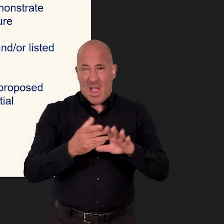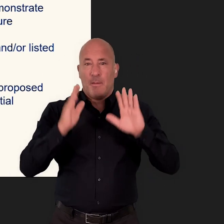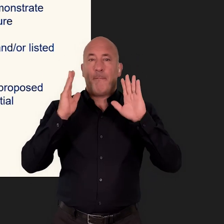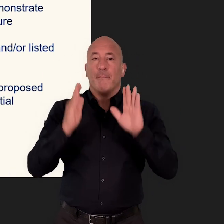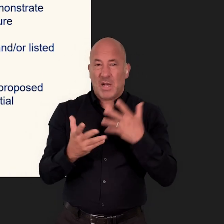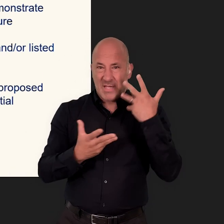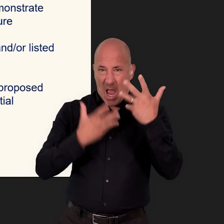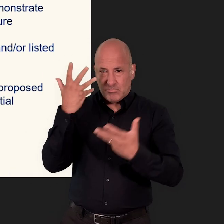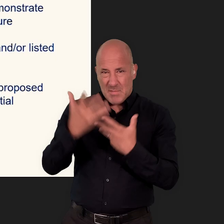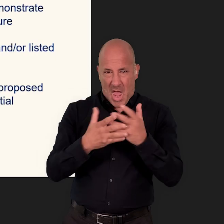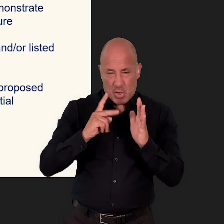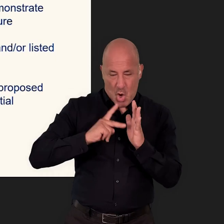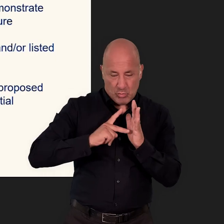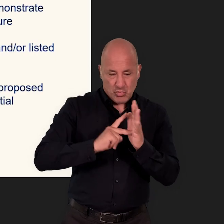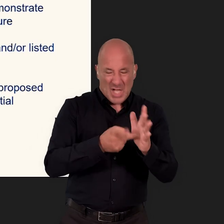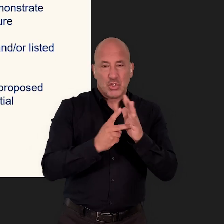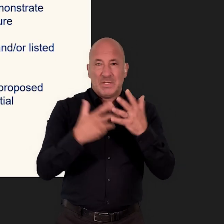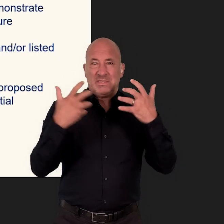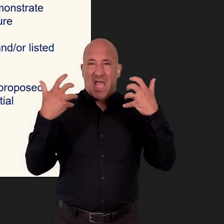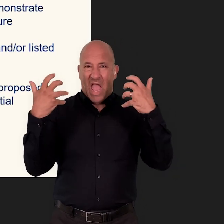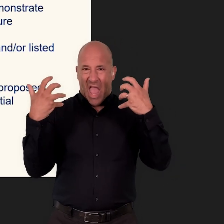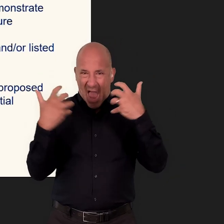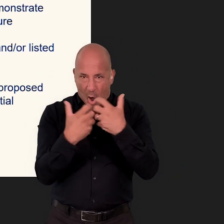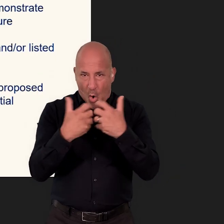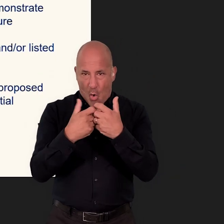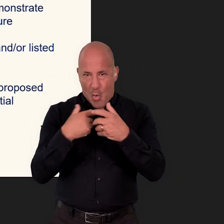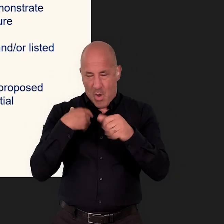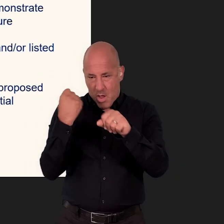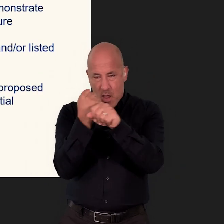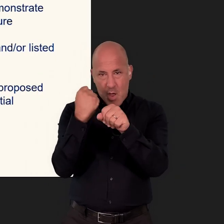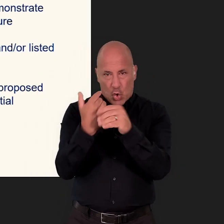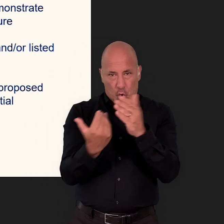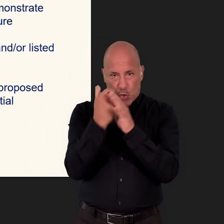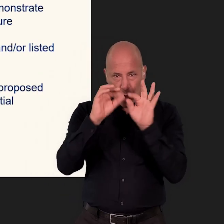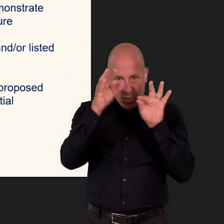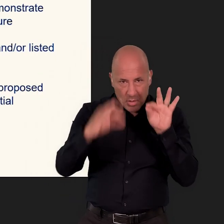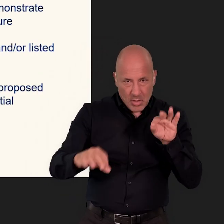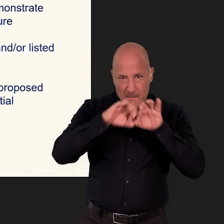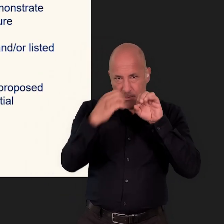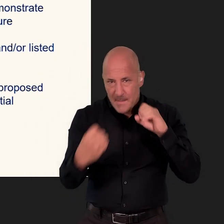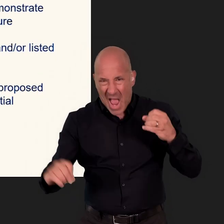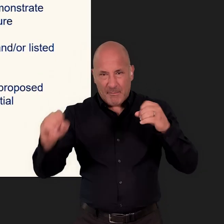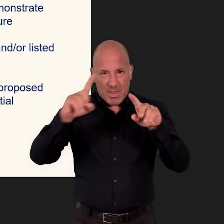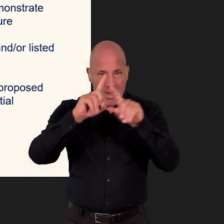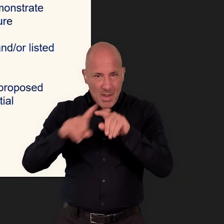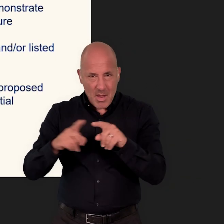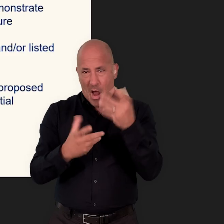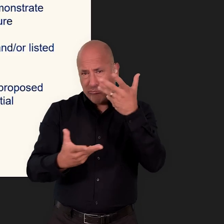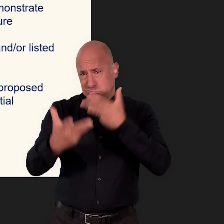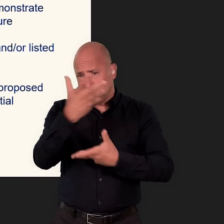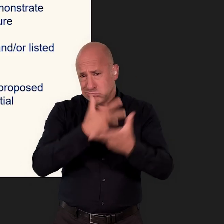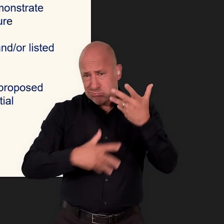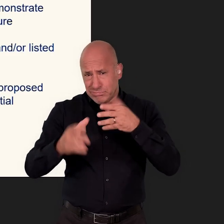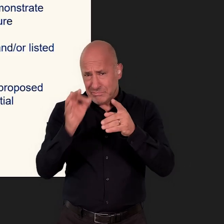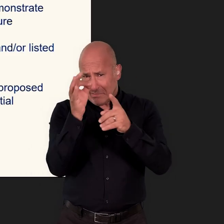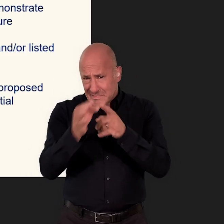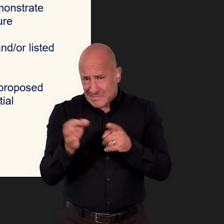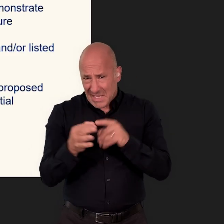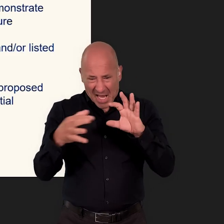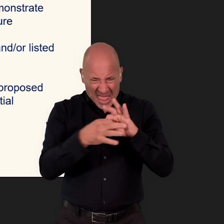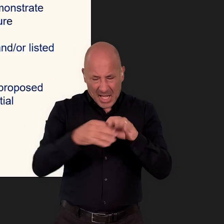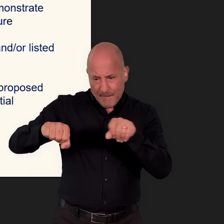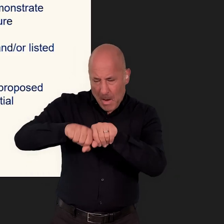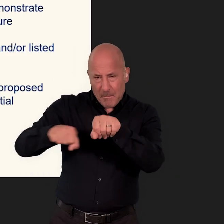The M&E design must outline the strategies for all of the proposed building services and detail any proposed